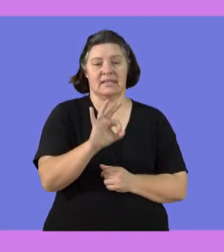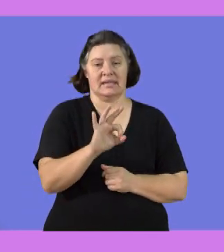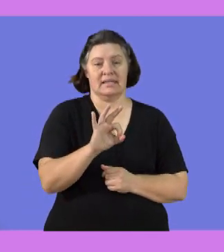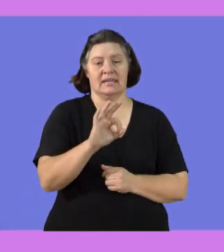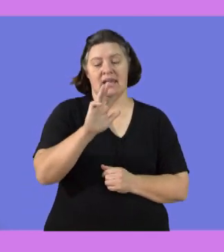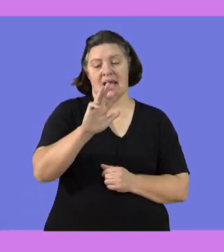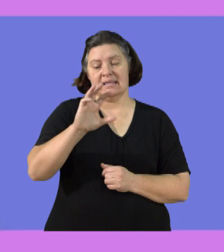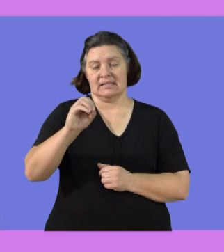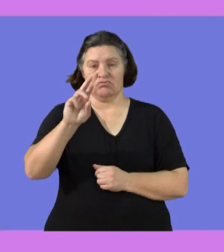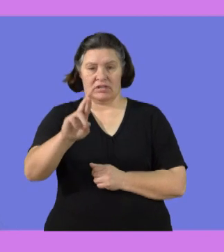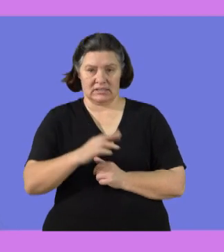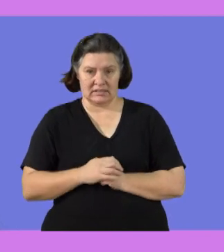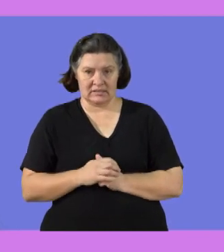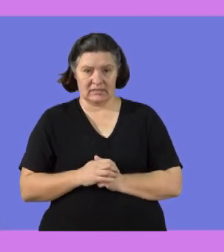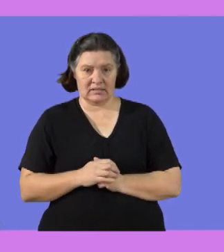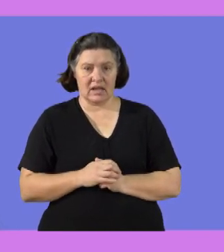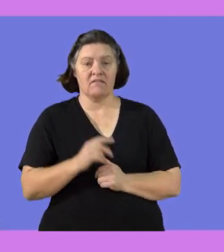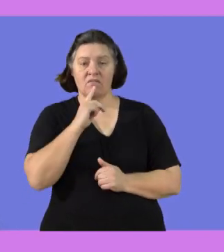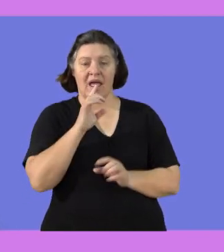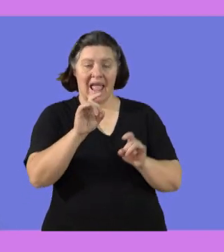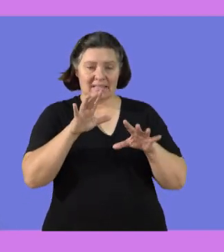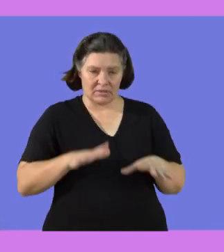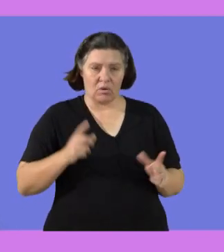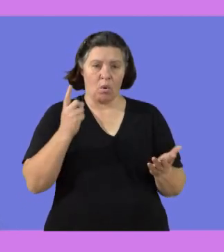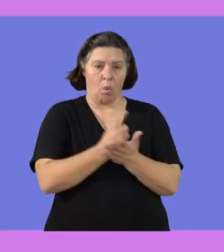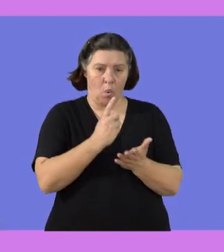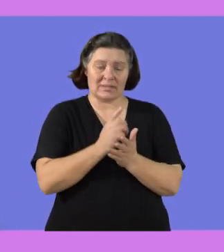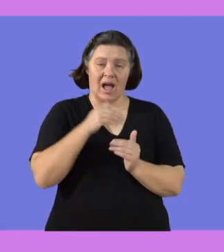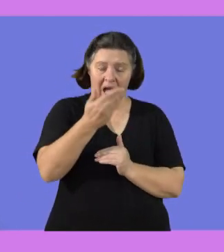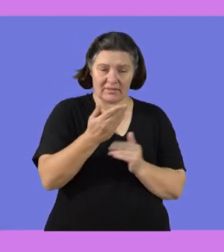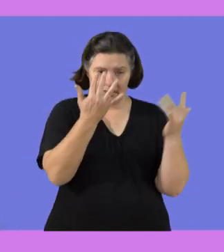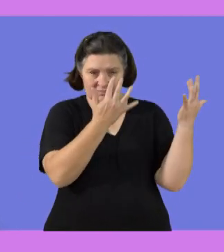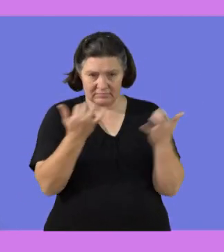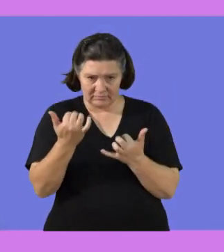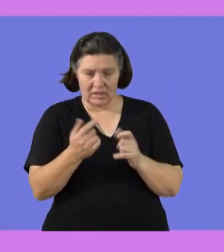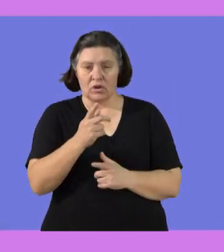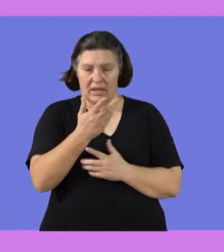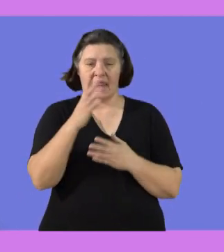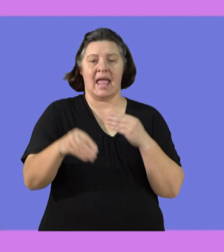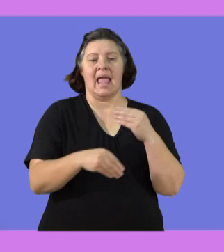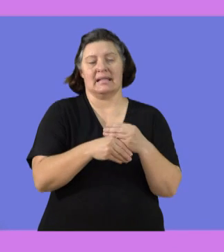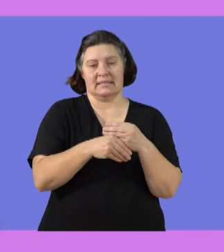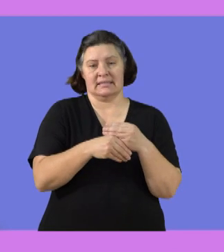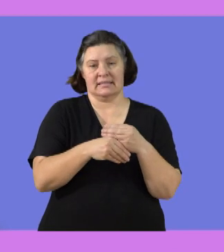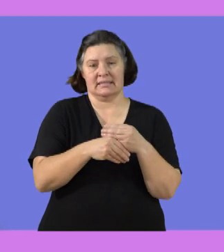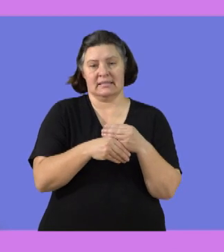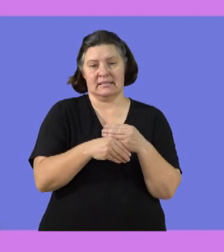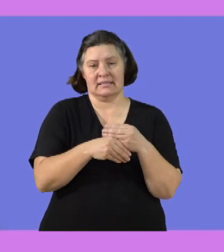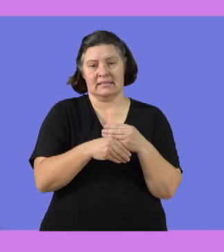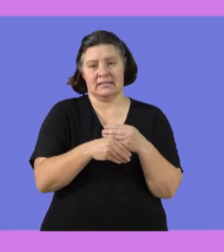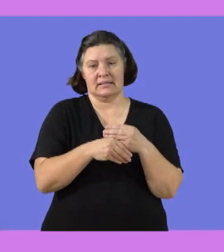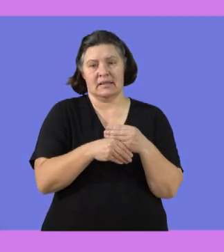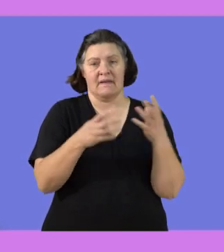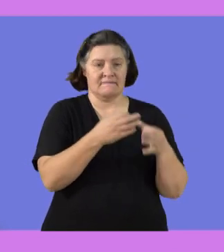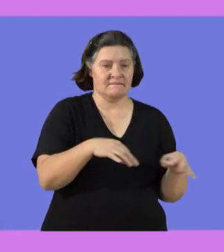1,390 rand. So when you write the examination, always after calculation, you can add the sum you can add these